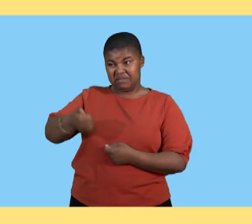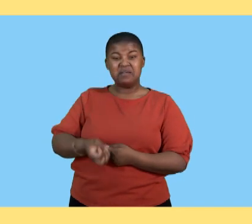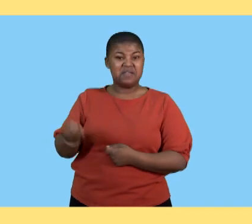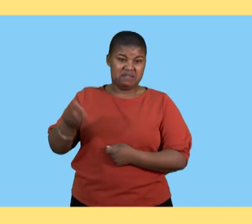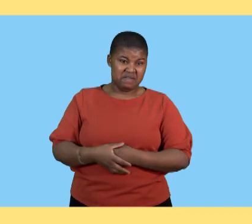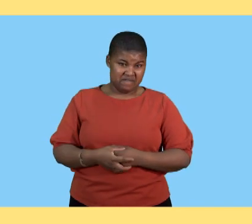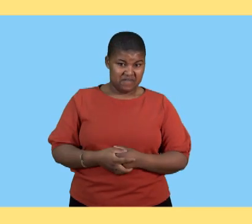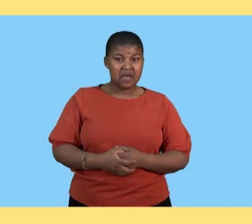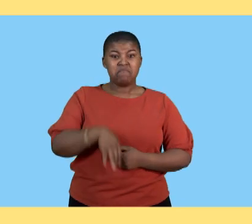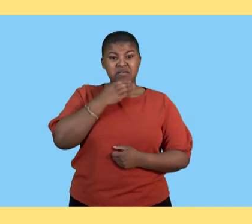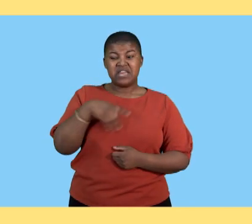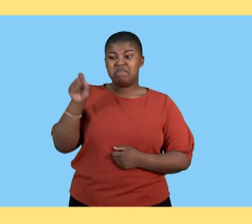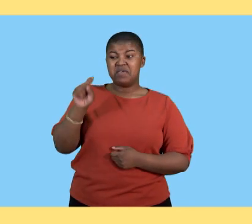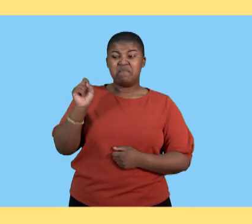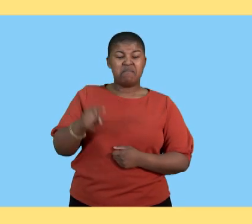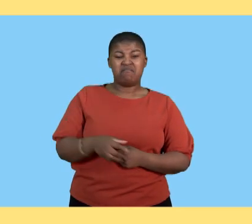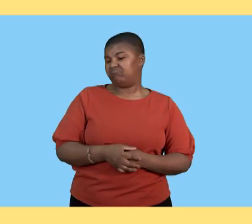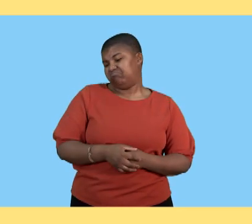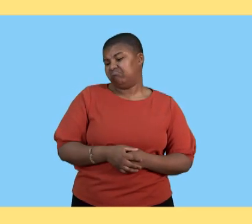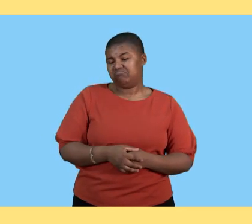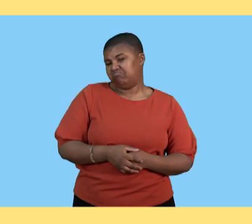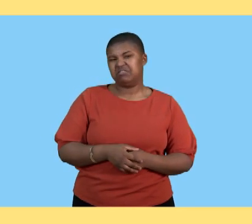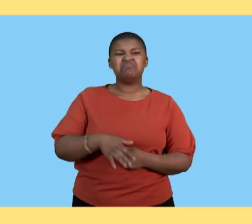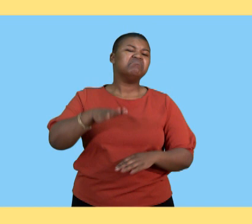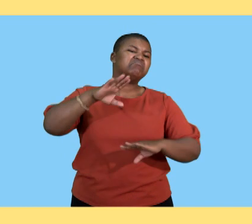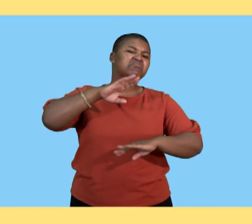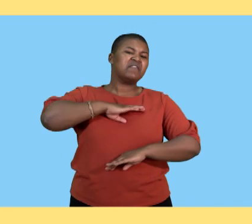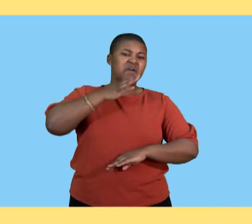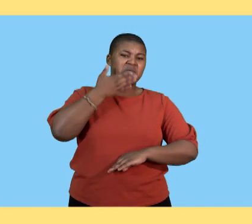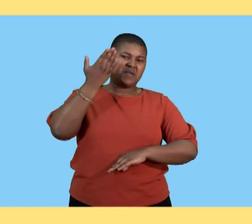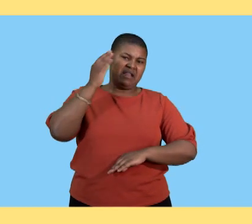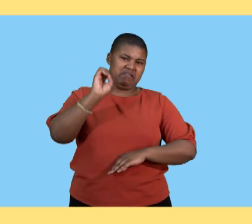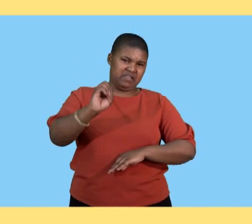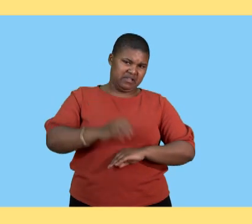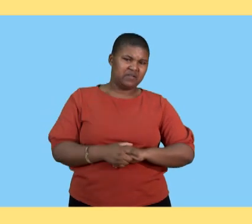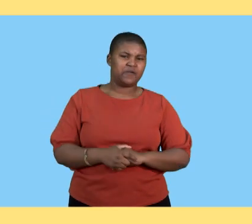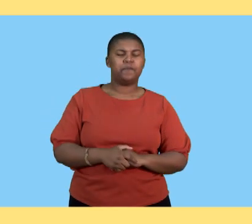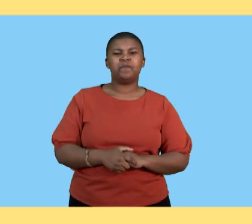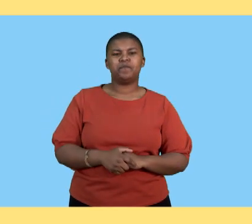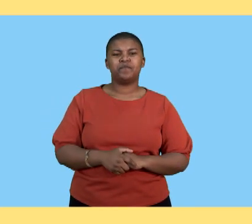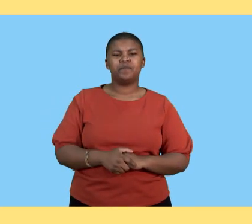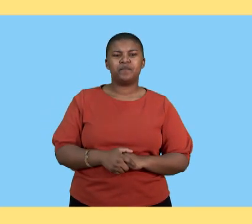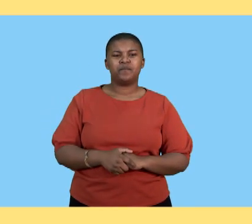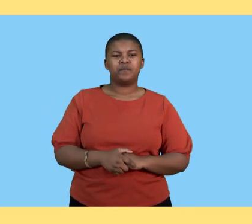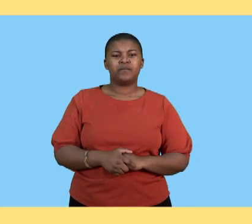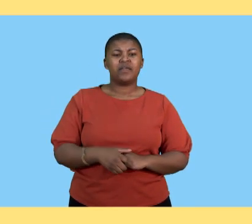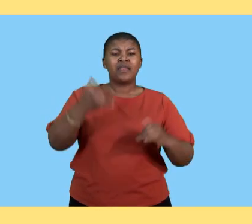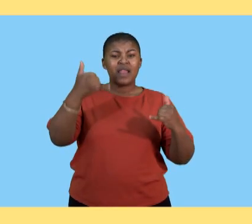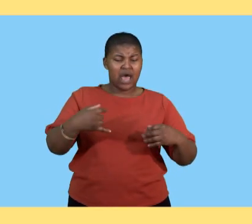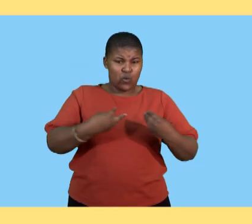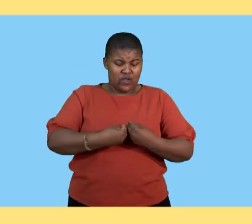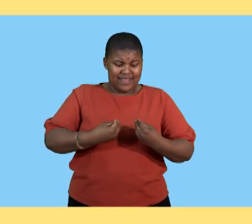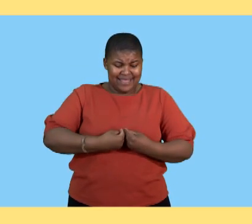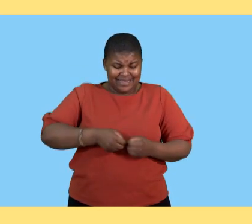1,960. So this debtor is returning stock with a selling price of 1,960. The markup